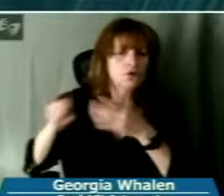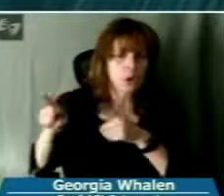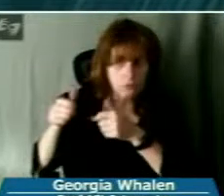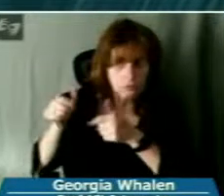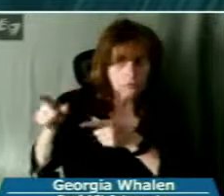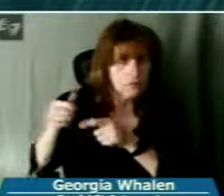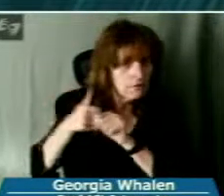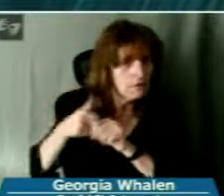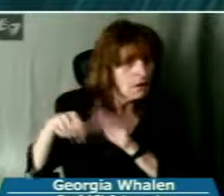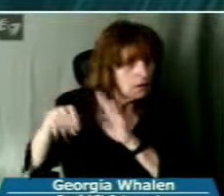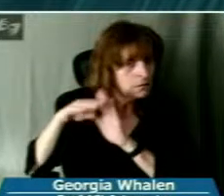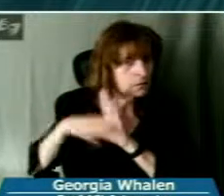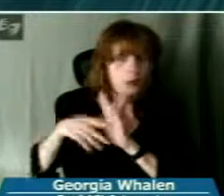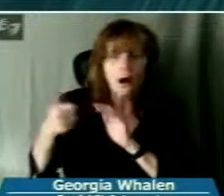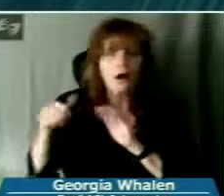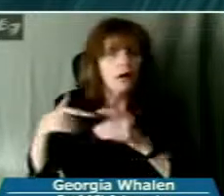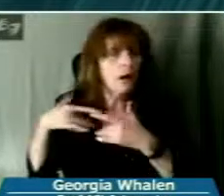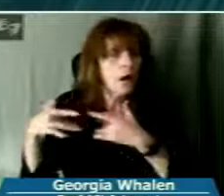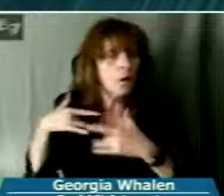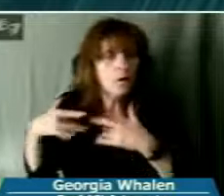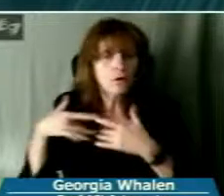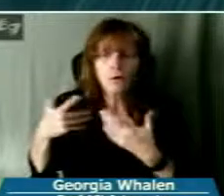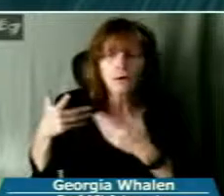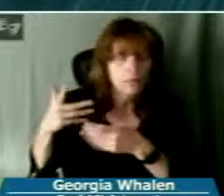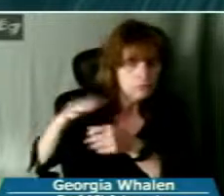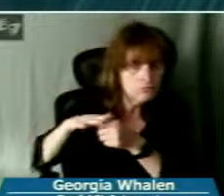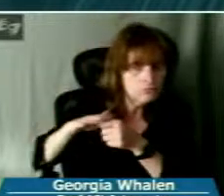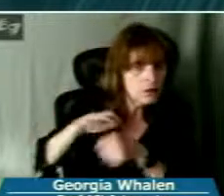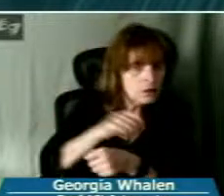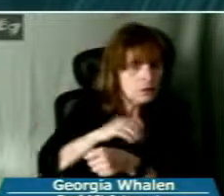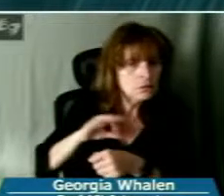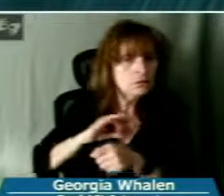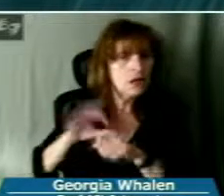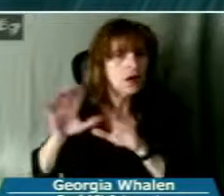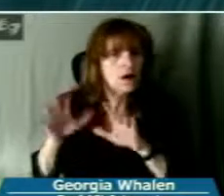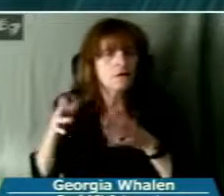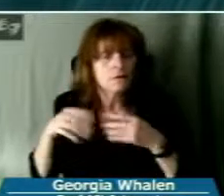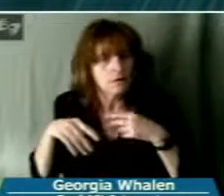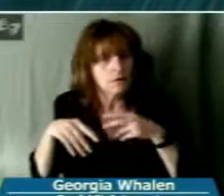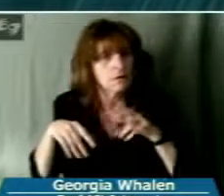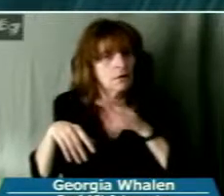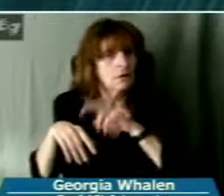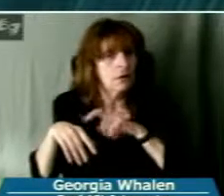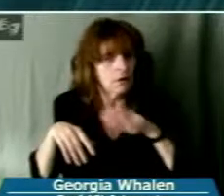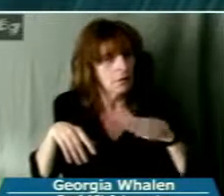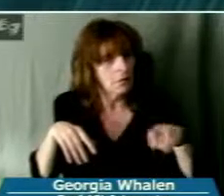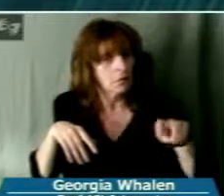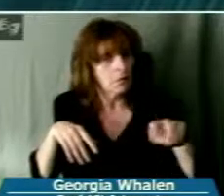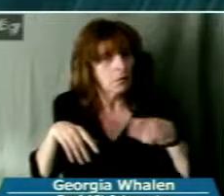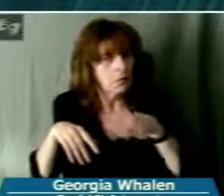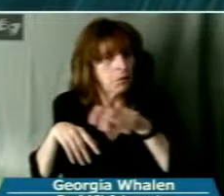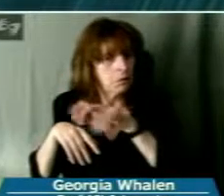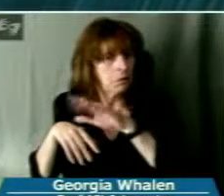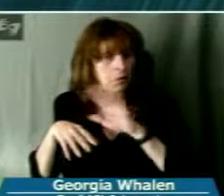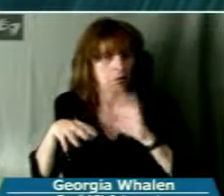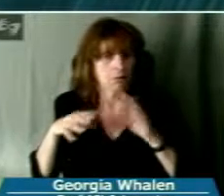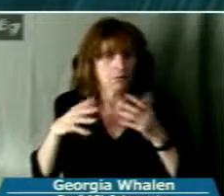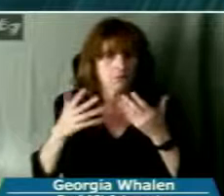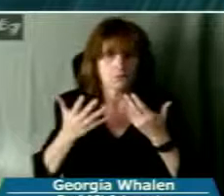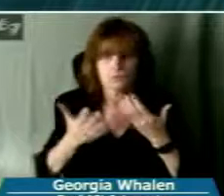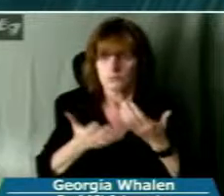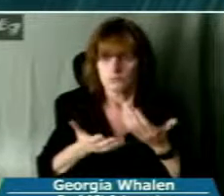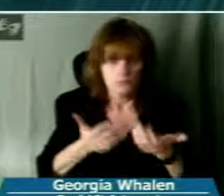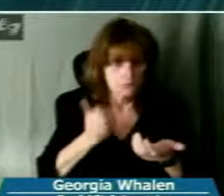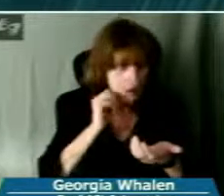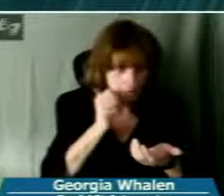address any concerns they had, ask them about their staffing, ask them about those things. So those were happening, if not every couple of days, even in some cases up to